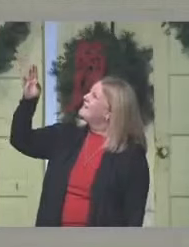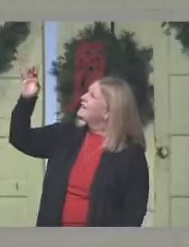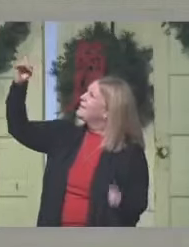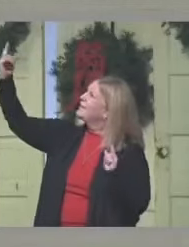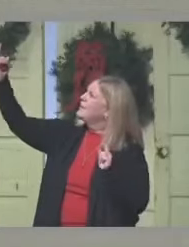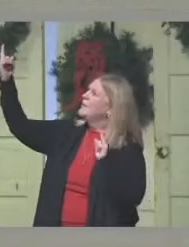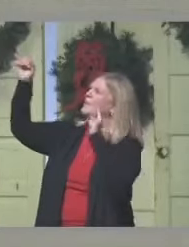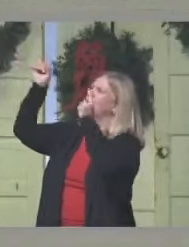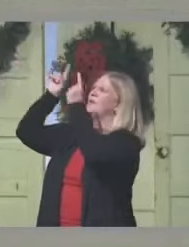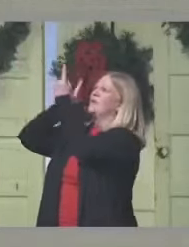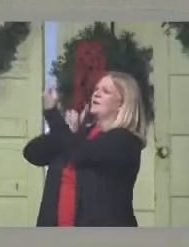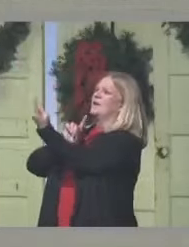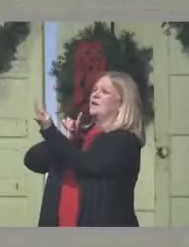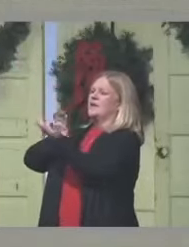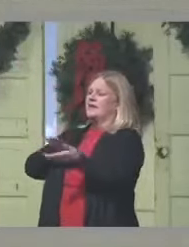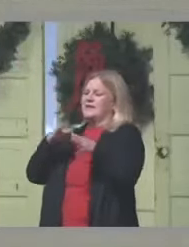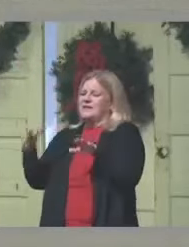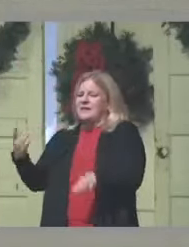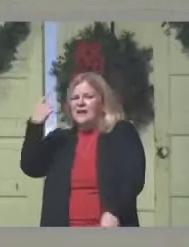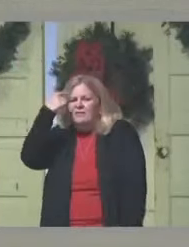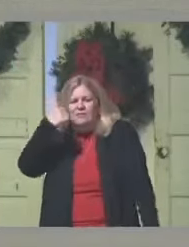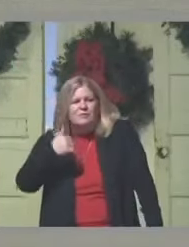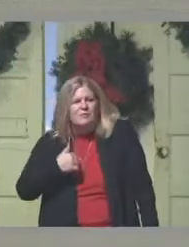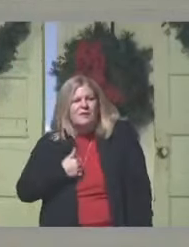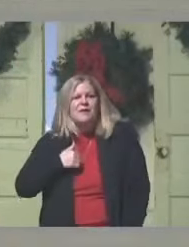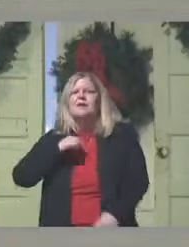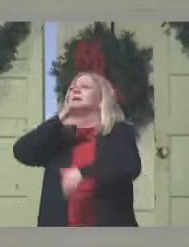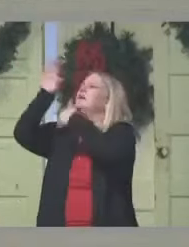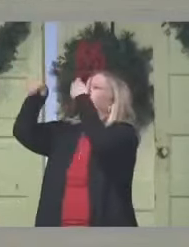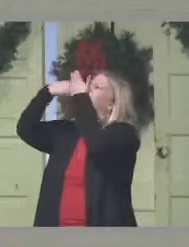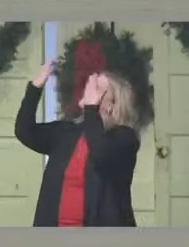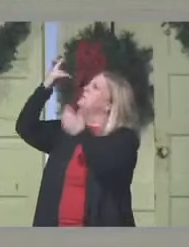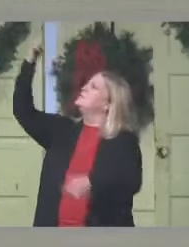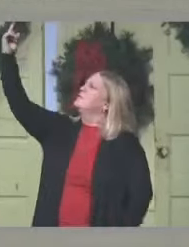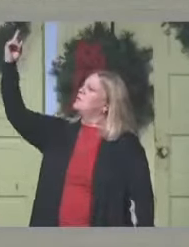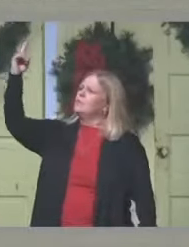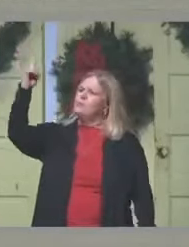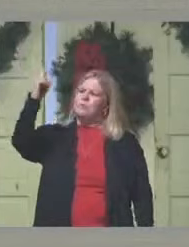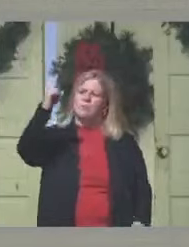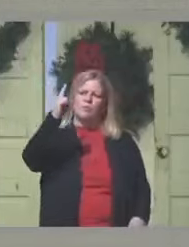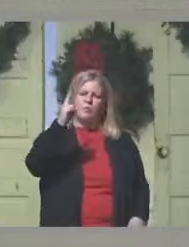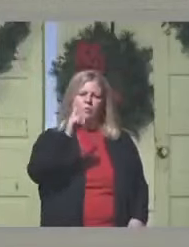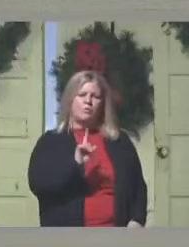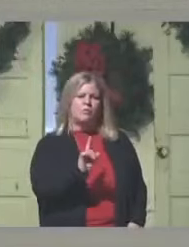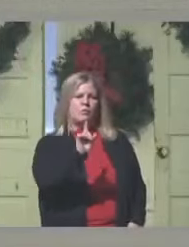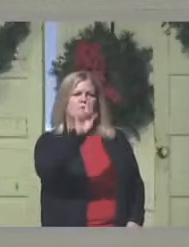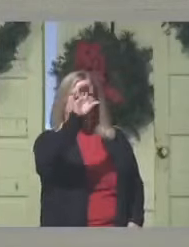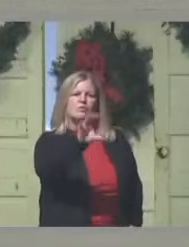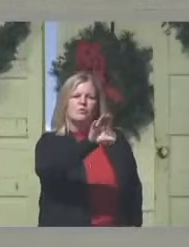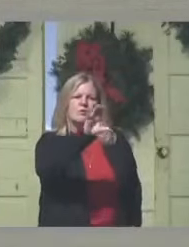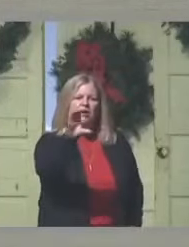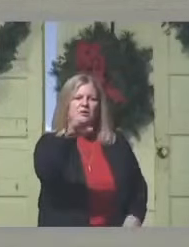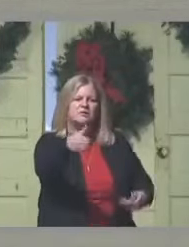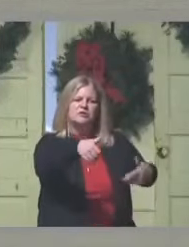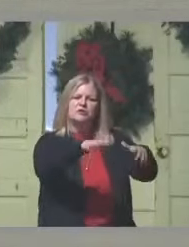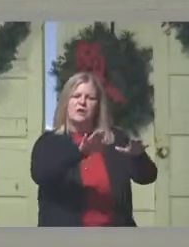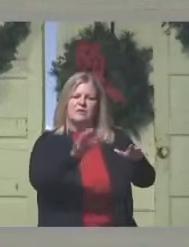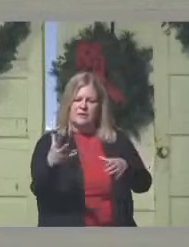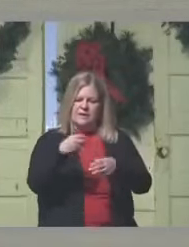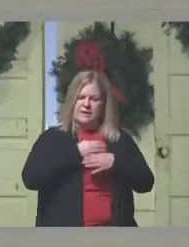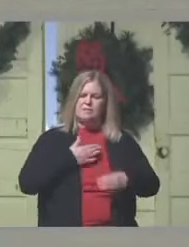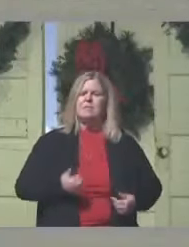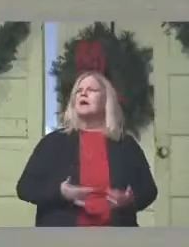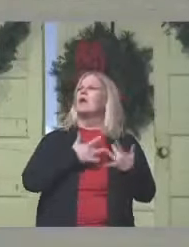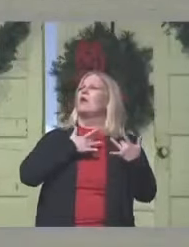me, descending from heaven to earth, to cross to grave, to dwell in my heart your life you